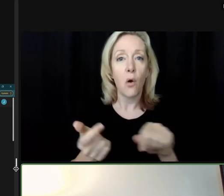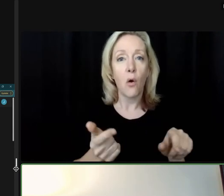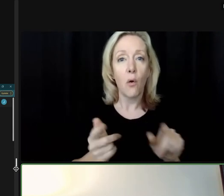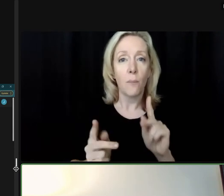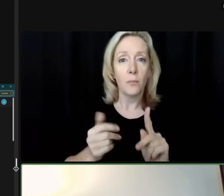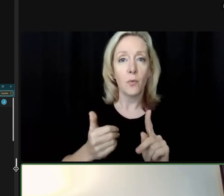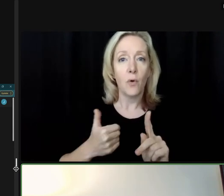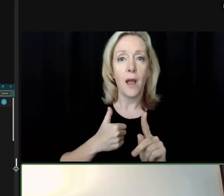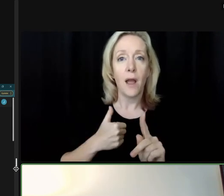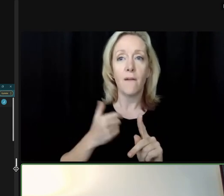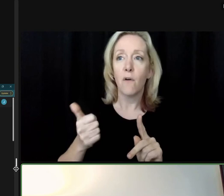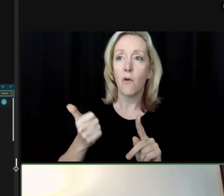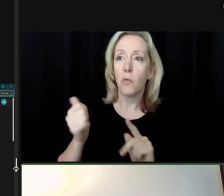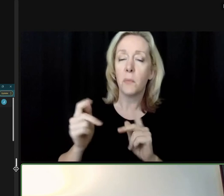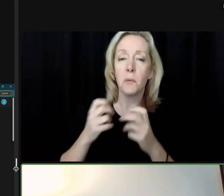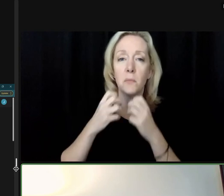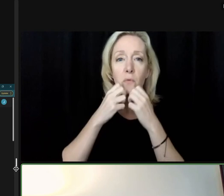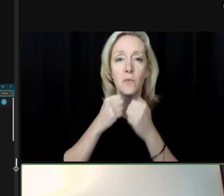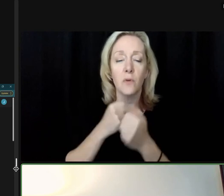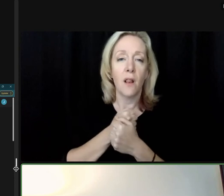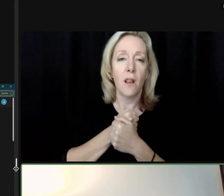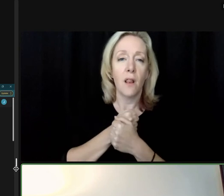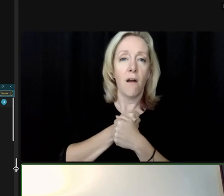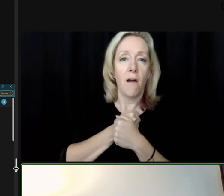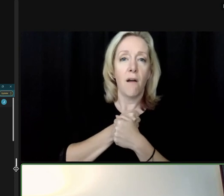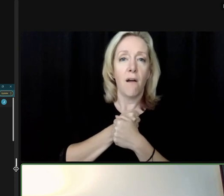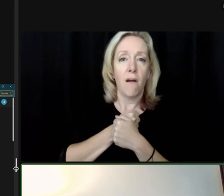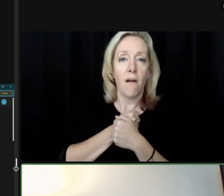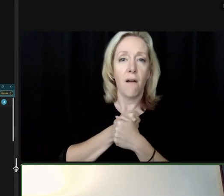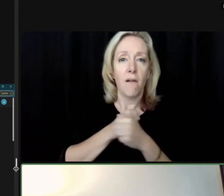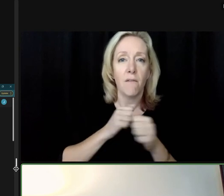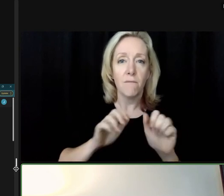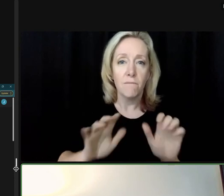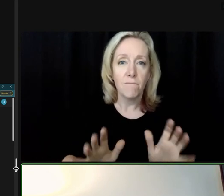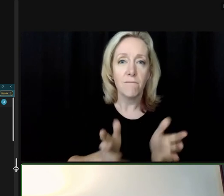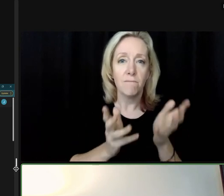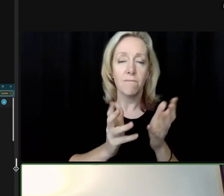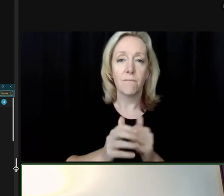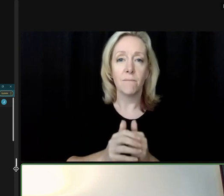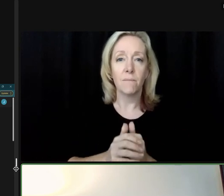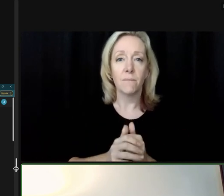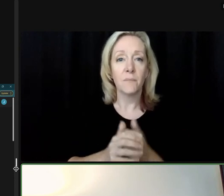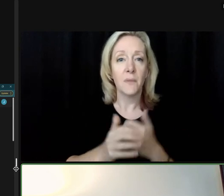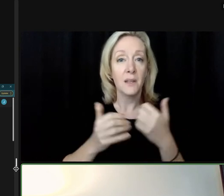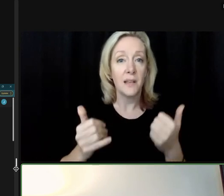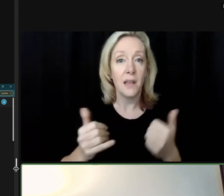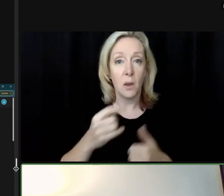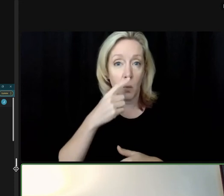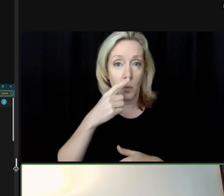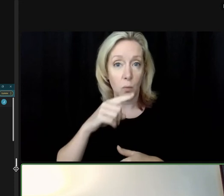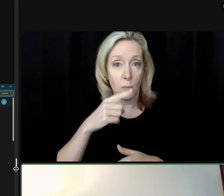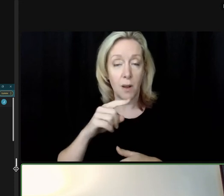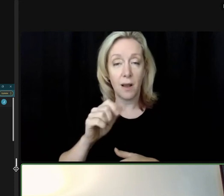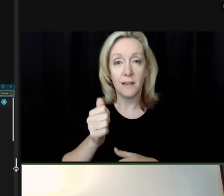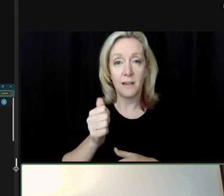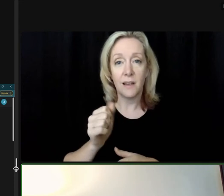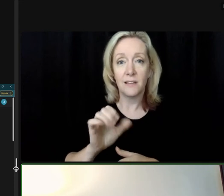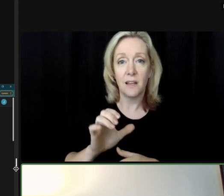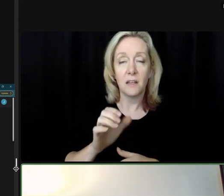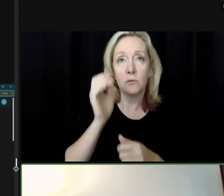into being. Would you just take, along with me, 10 seconds to think